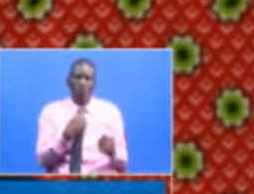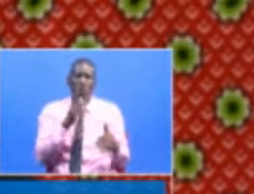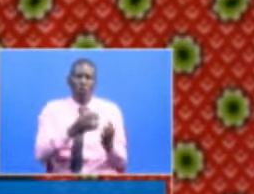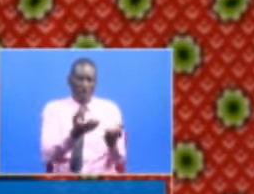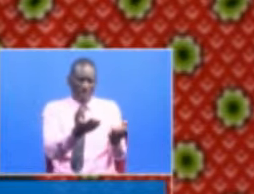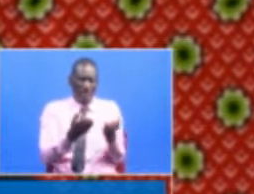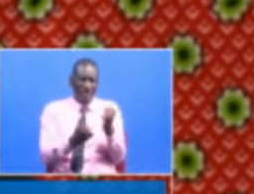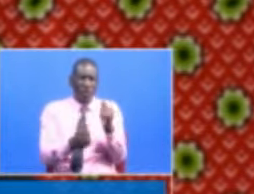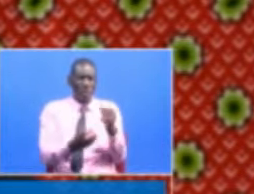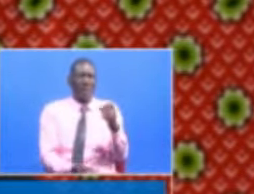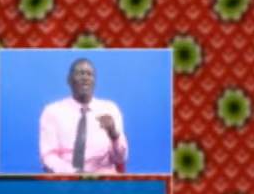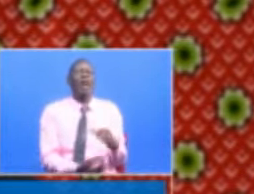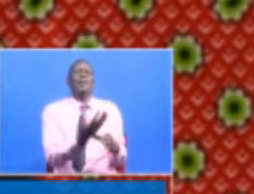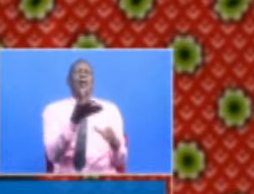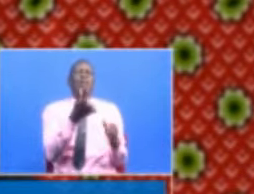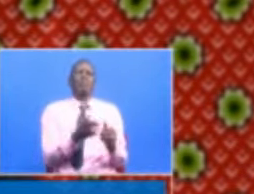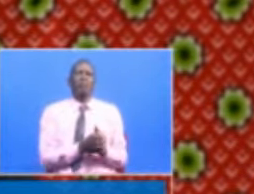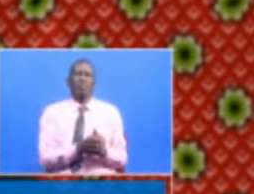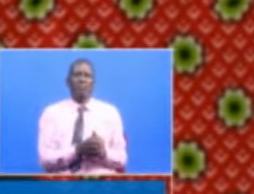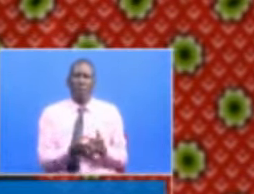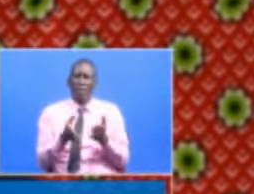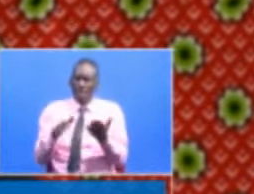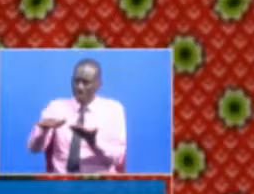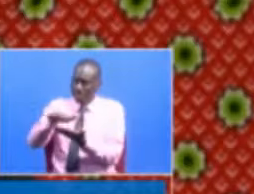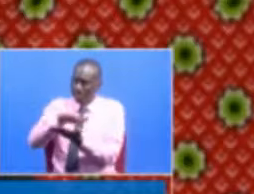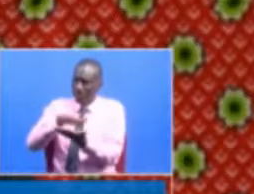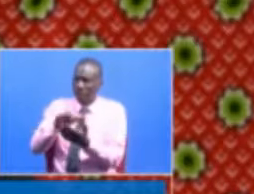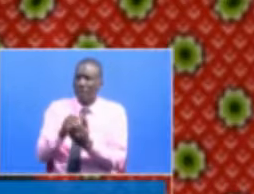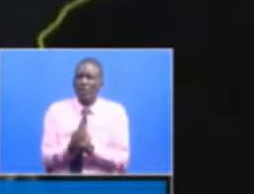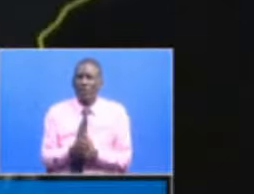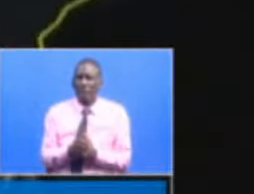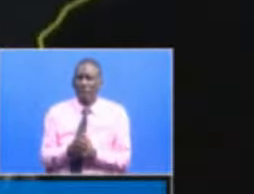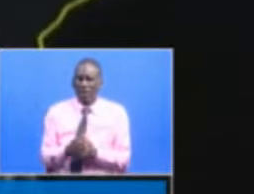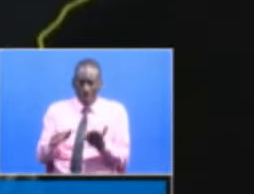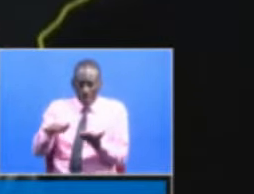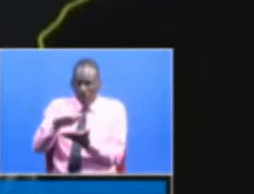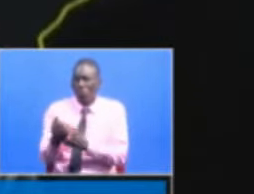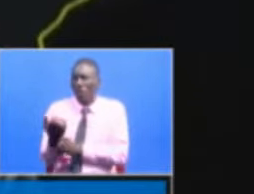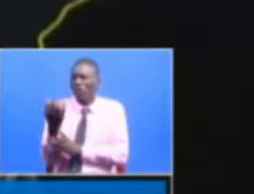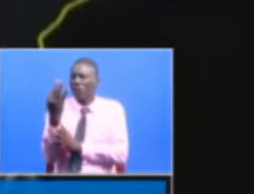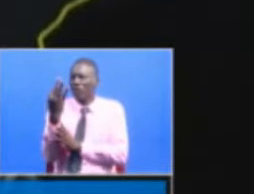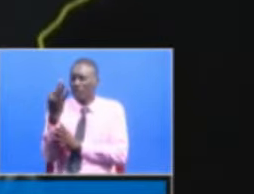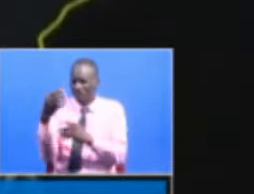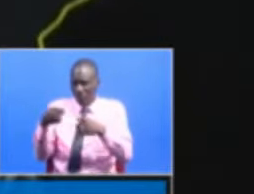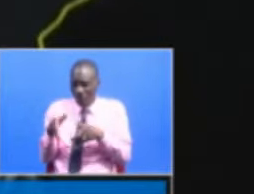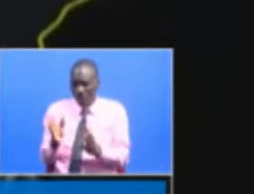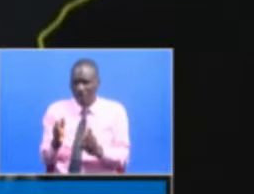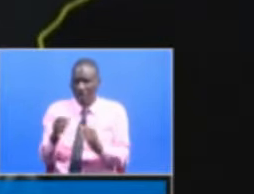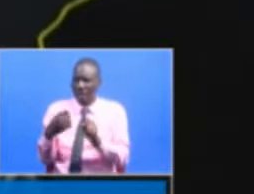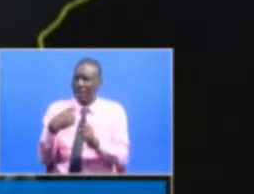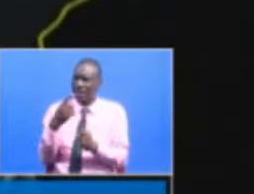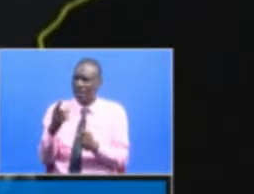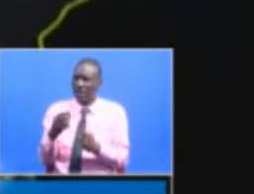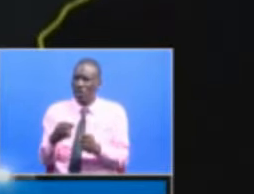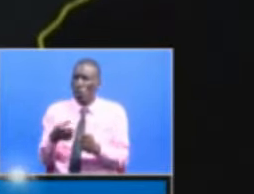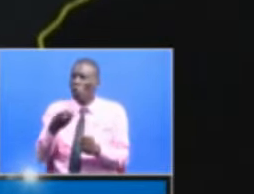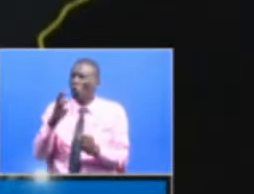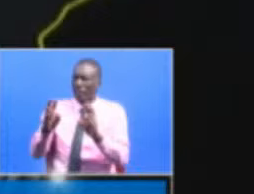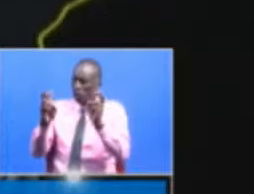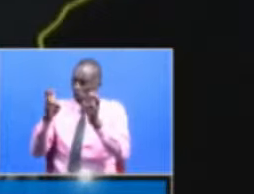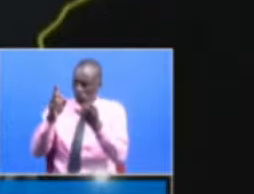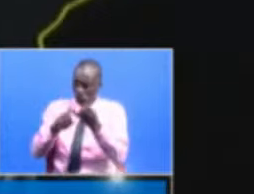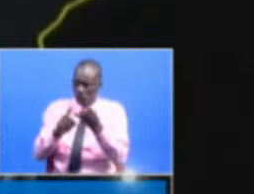are standing out to you? So basically, they were majorly three-pronged. I could put it as water issues.